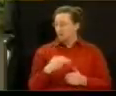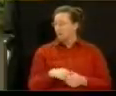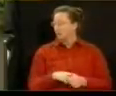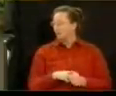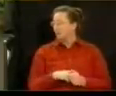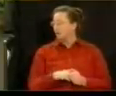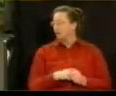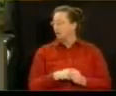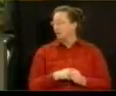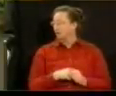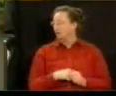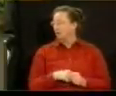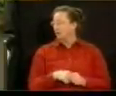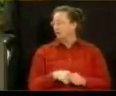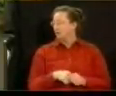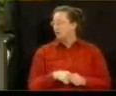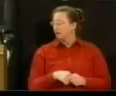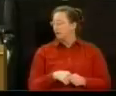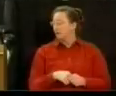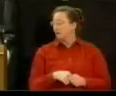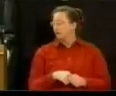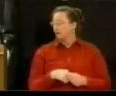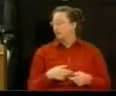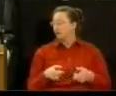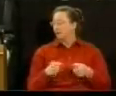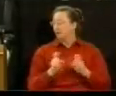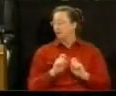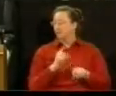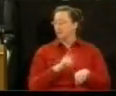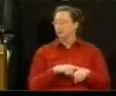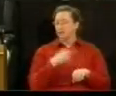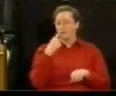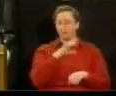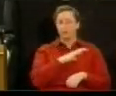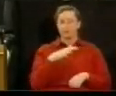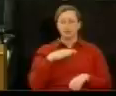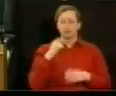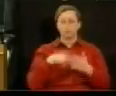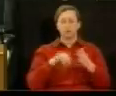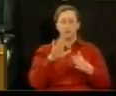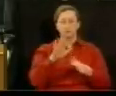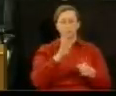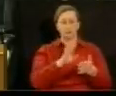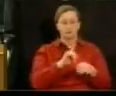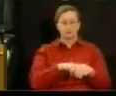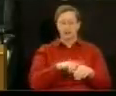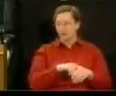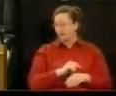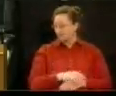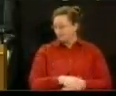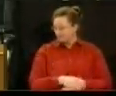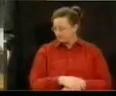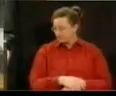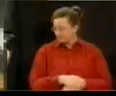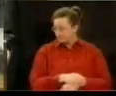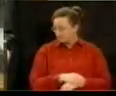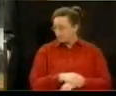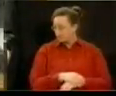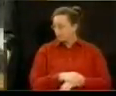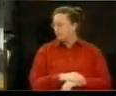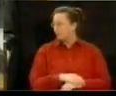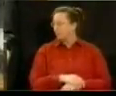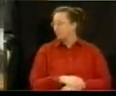what I was hearing there, give me the time for the commissioners. What was your timetable again? I've got some. I'll go back and ask. Nothing's set in stone